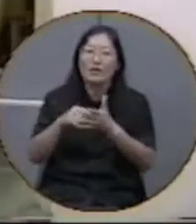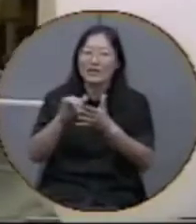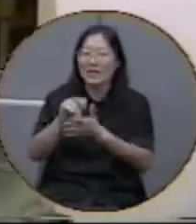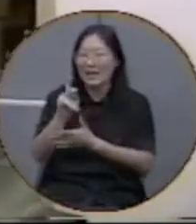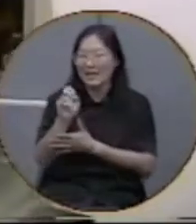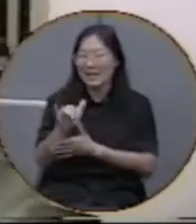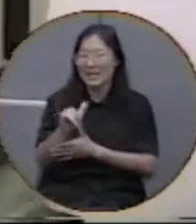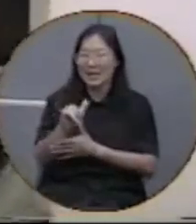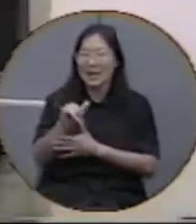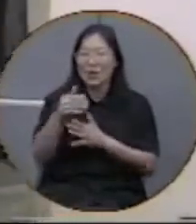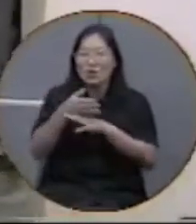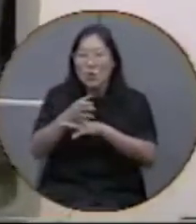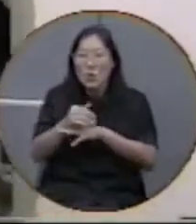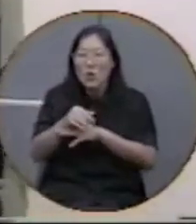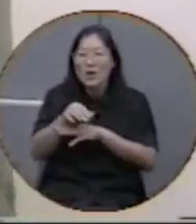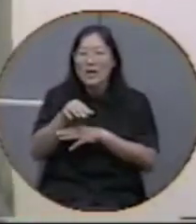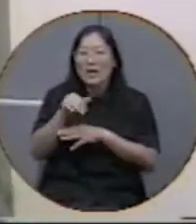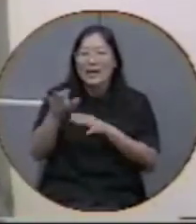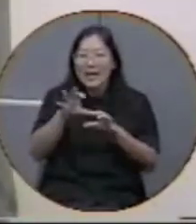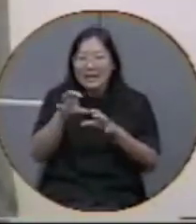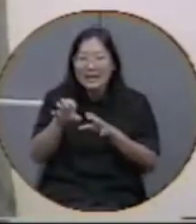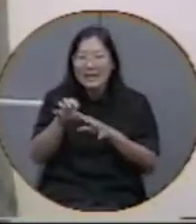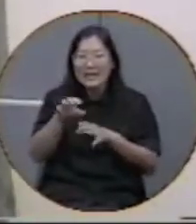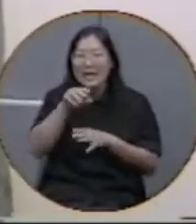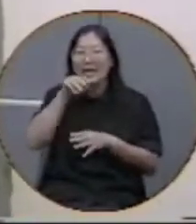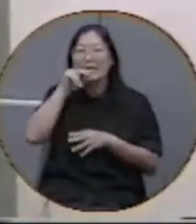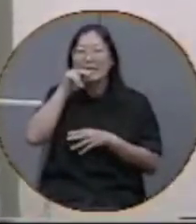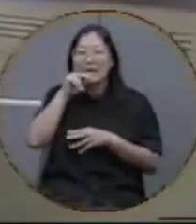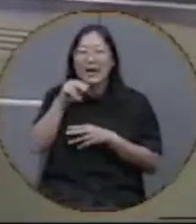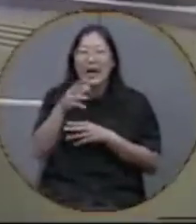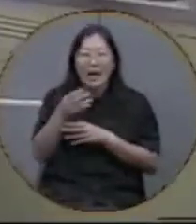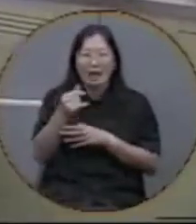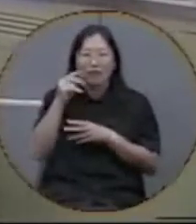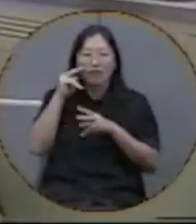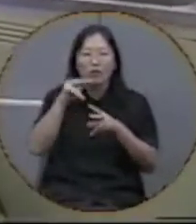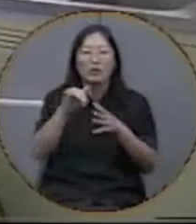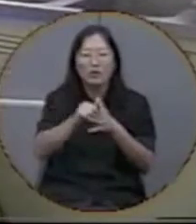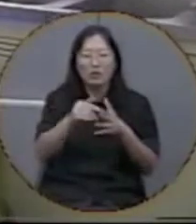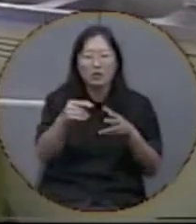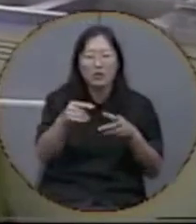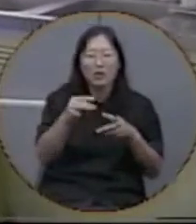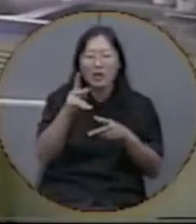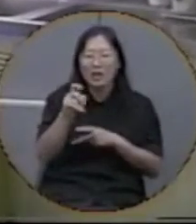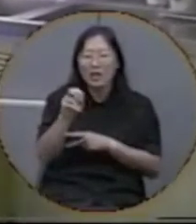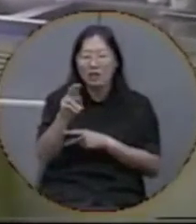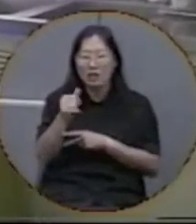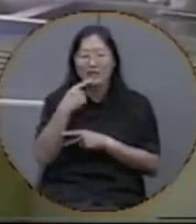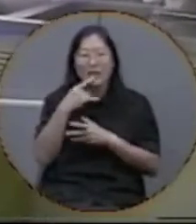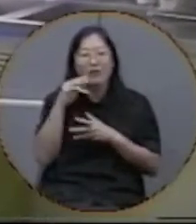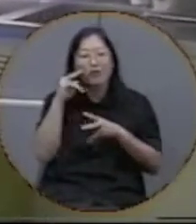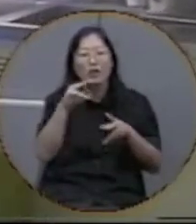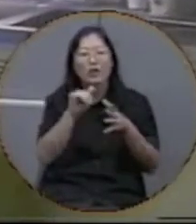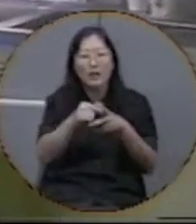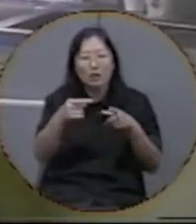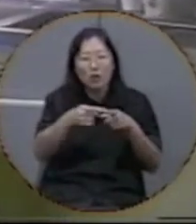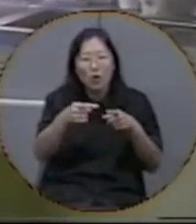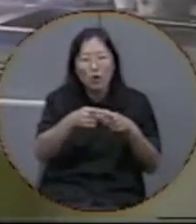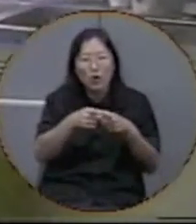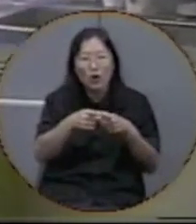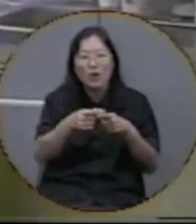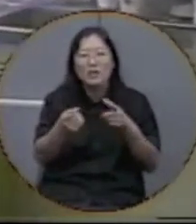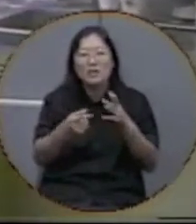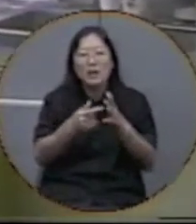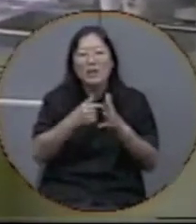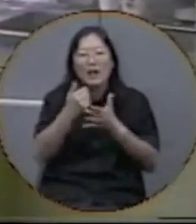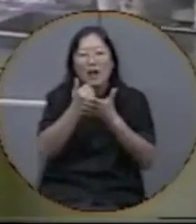there was a wood that I did. Okay, looking into this corner in the kitchen, did you see that cutaway corner? Sometimes that'll